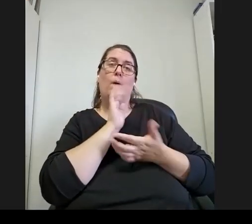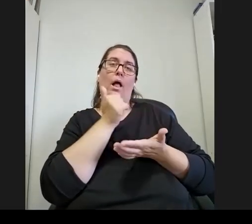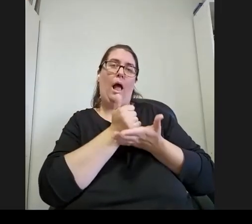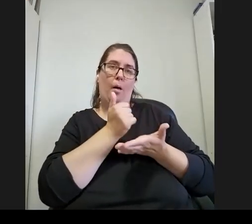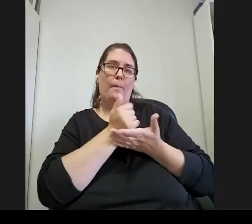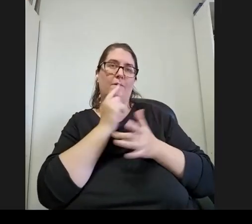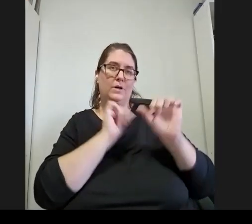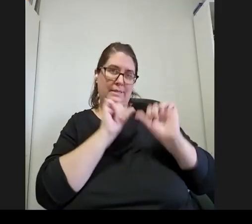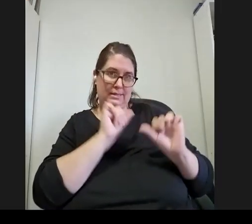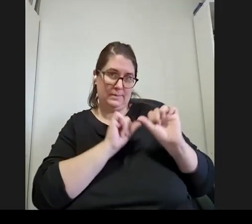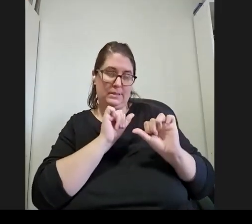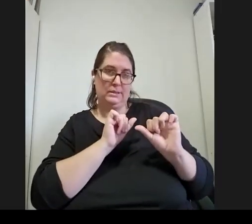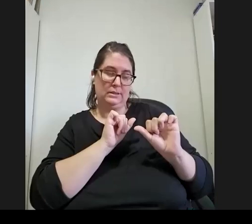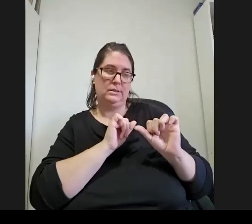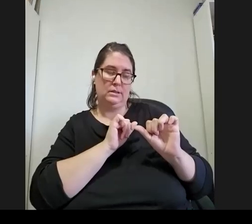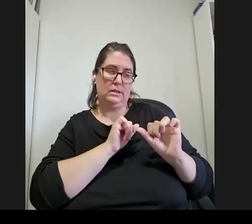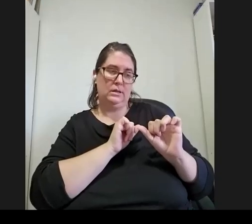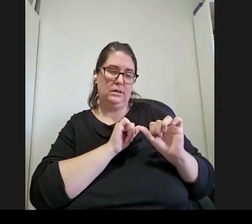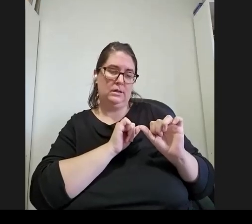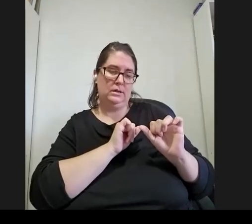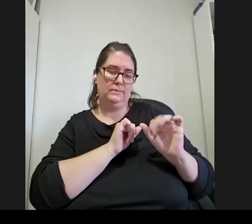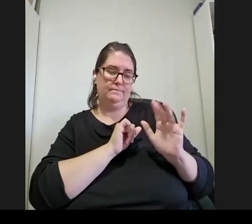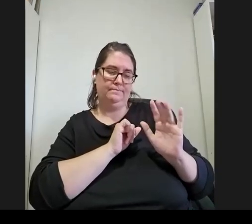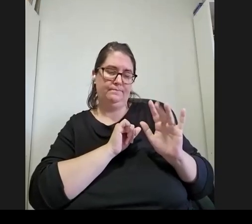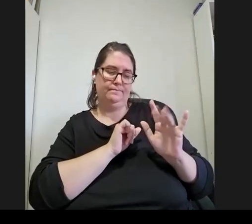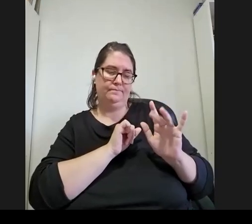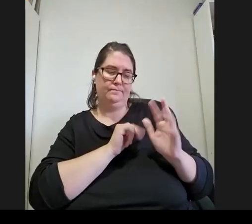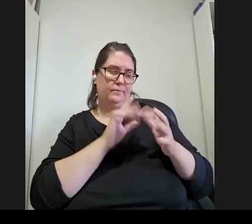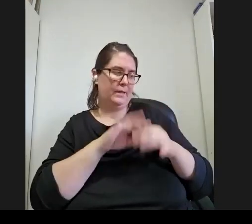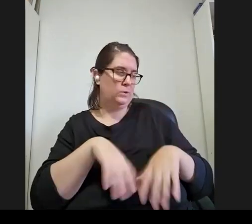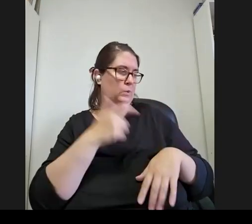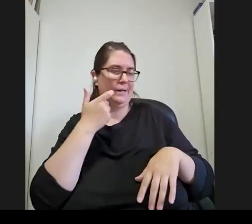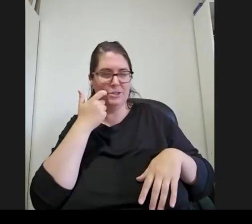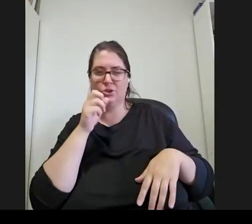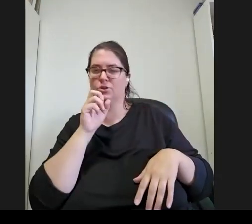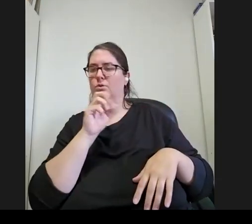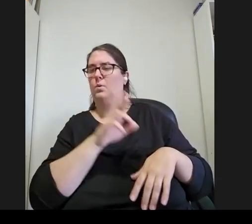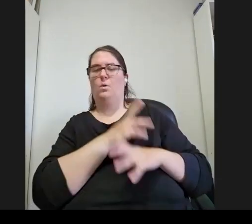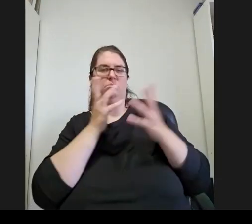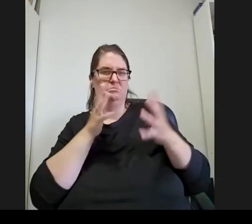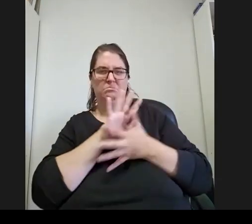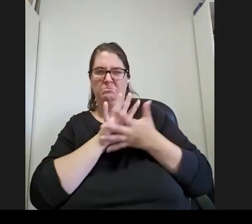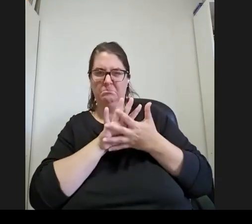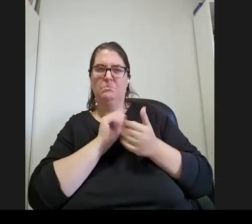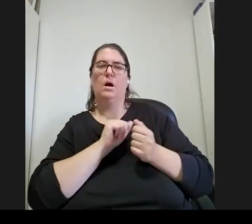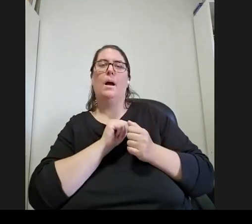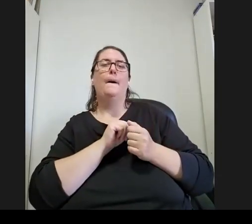assessment around drug dependency or substance dependency, but it's not